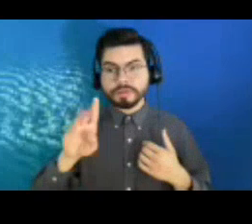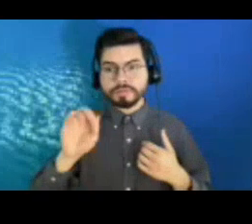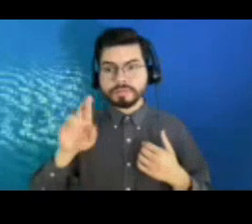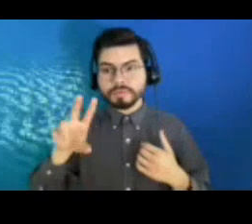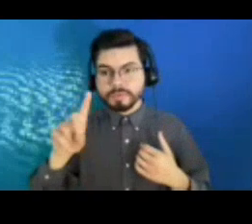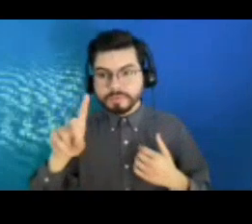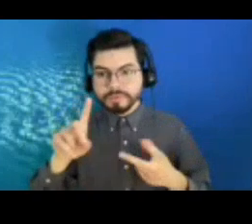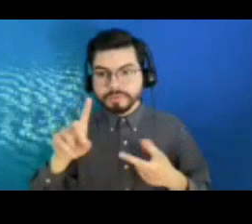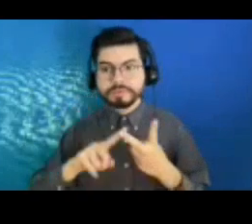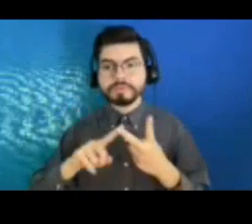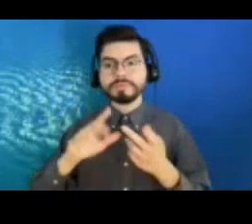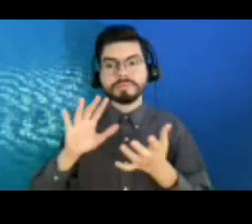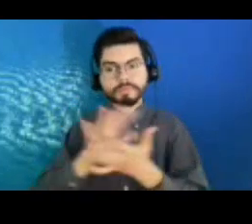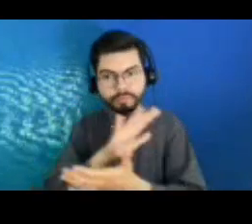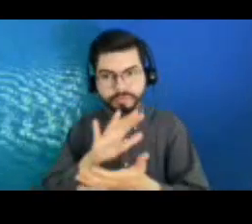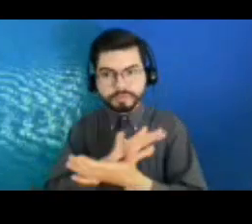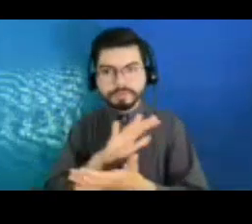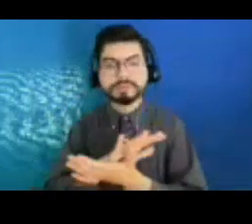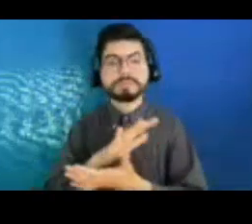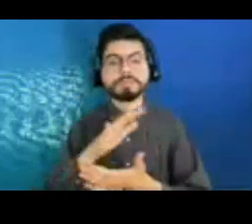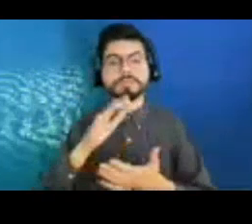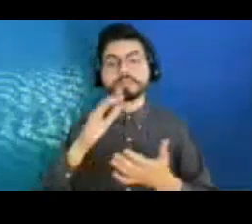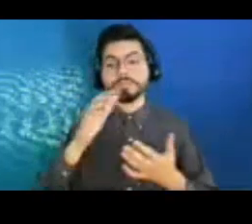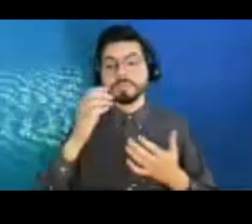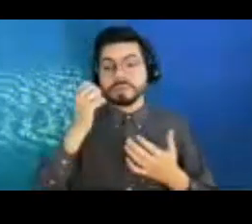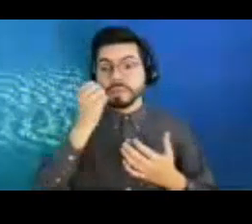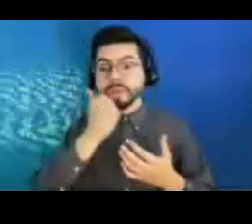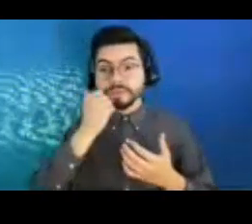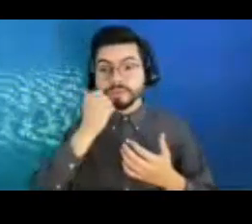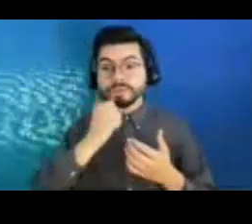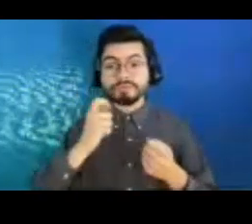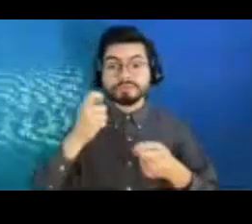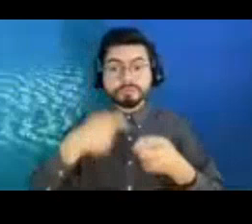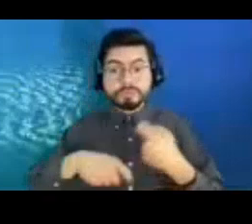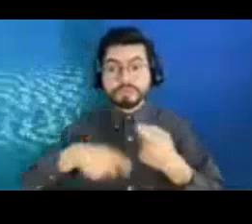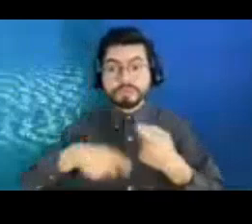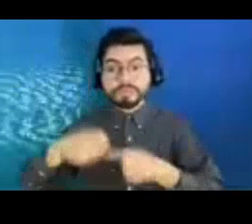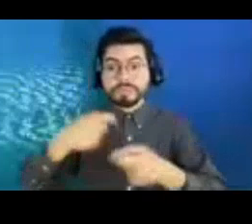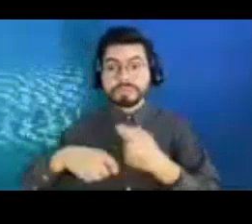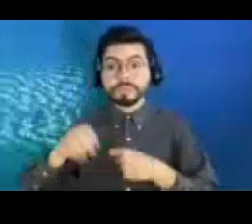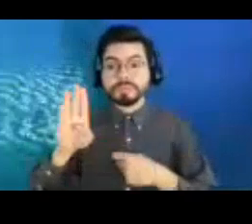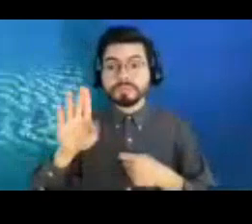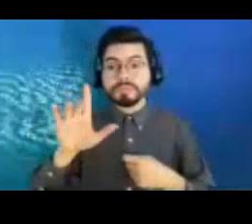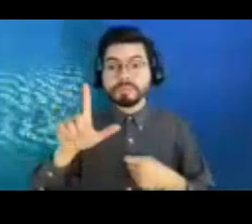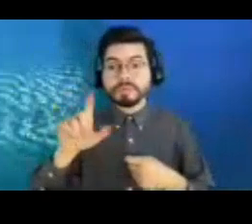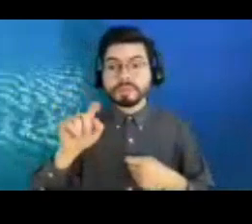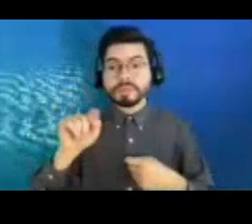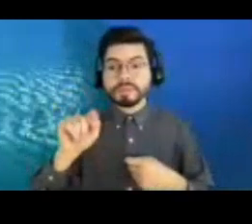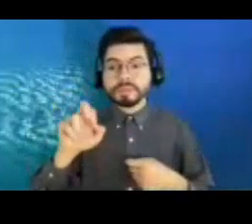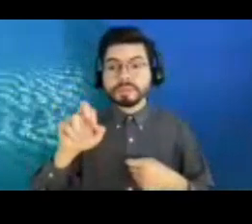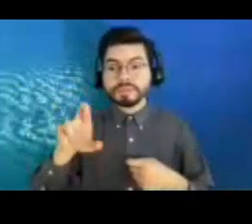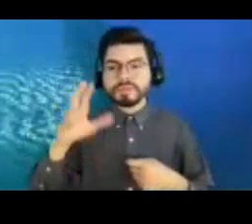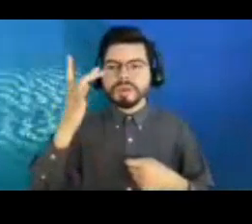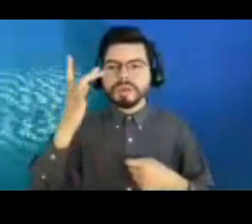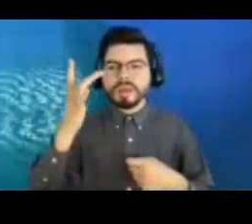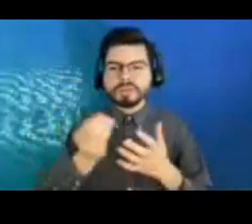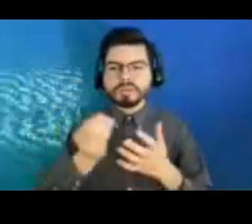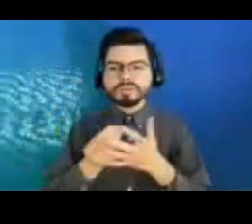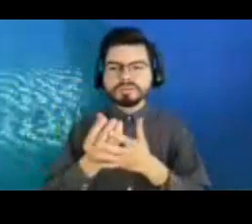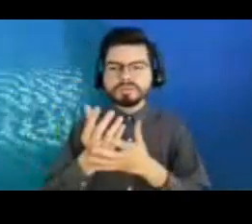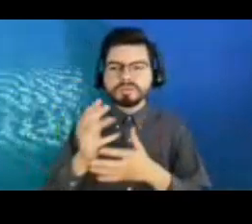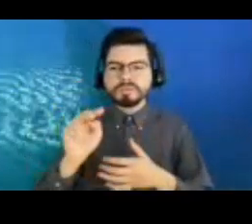was changing the blotters once a day because otherwise these things were molding. And that's just the volume that